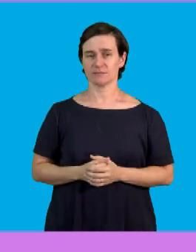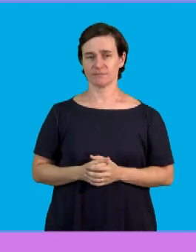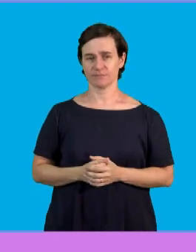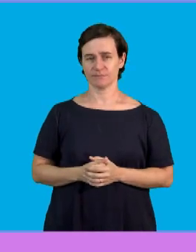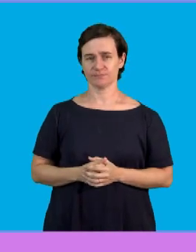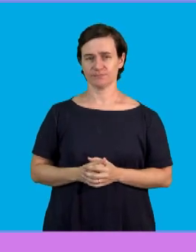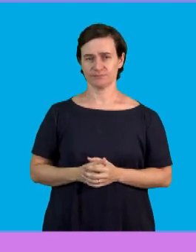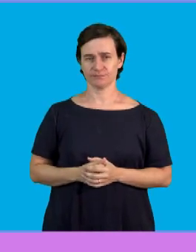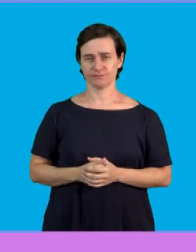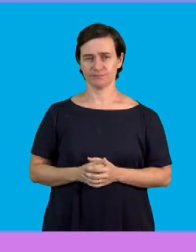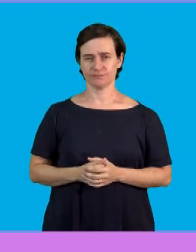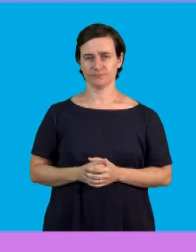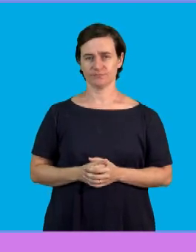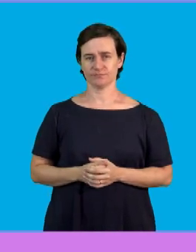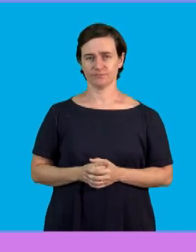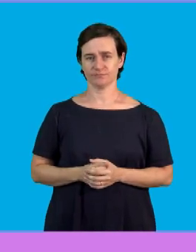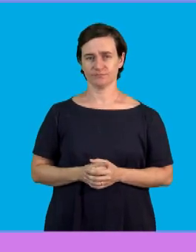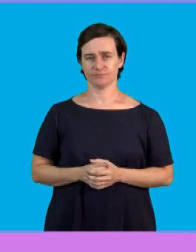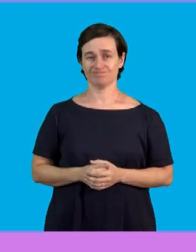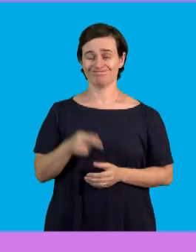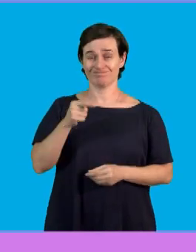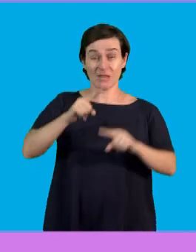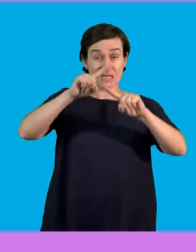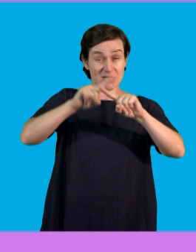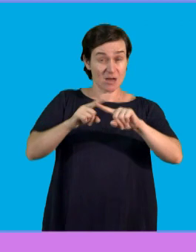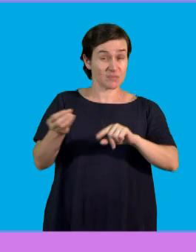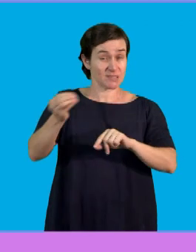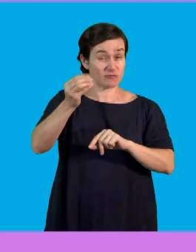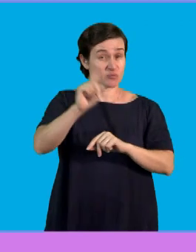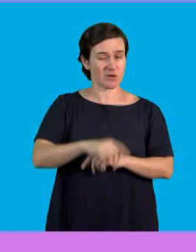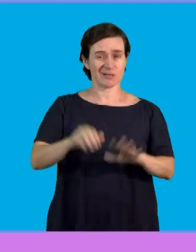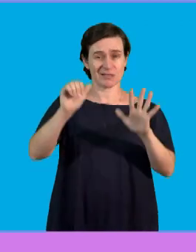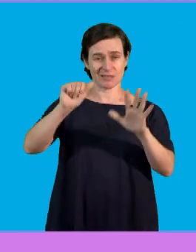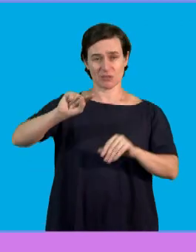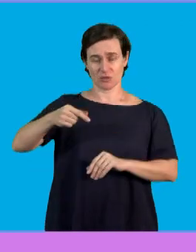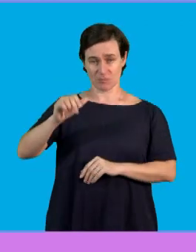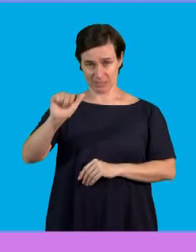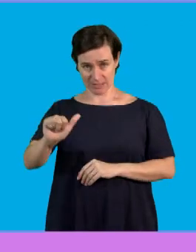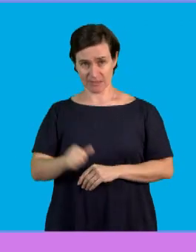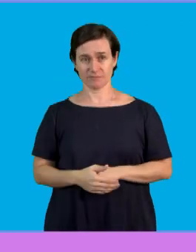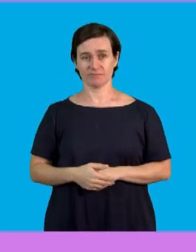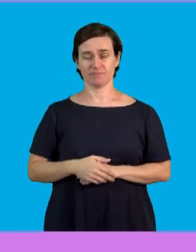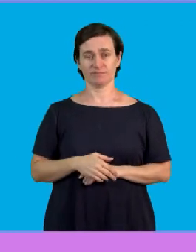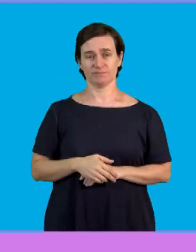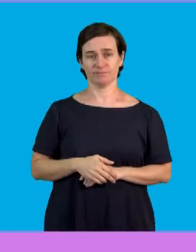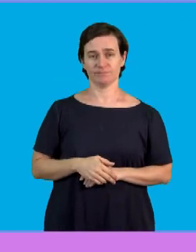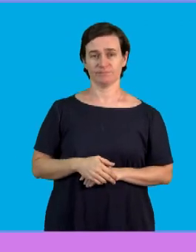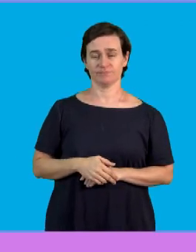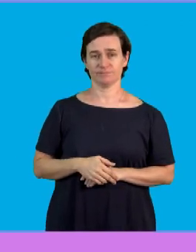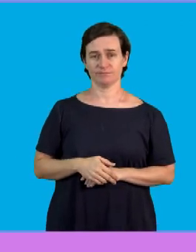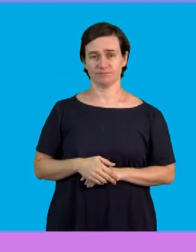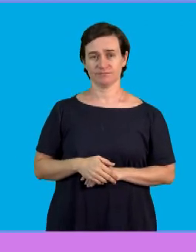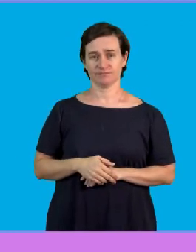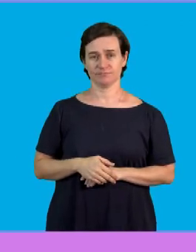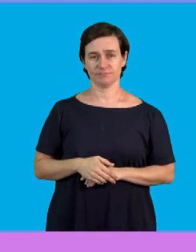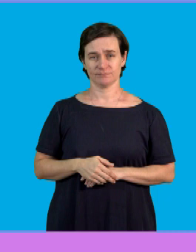88,653 rand 77 cents at an interest rate of 6%, of which will be